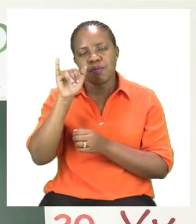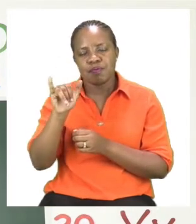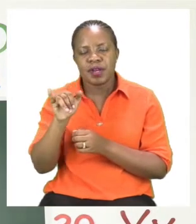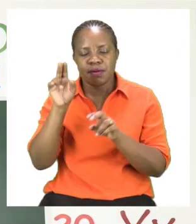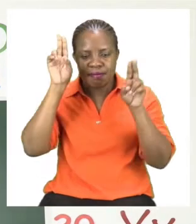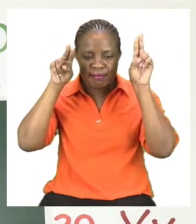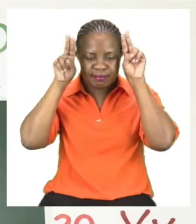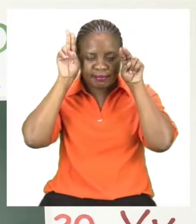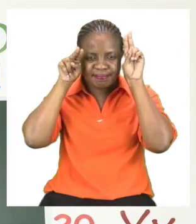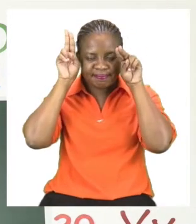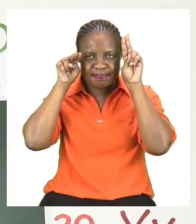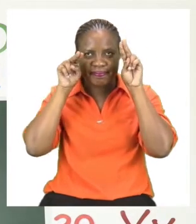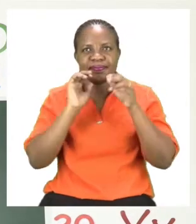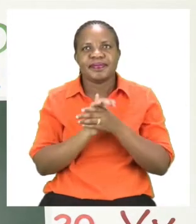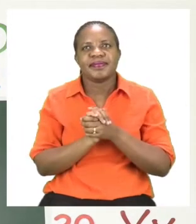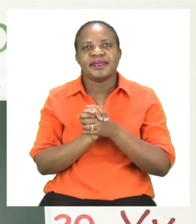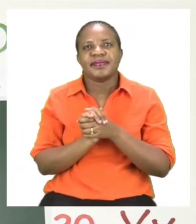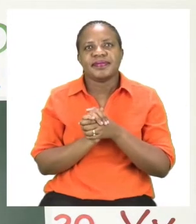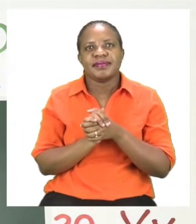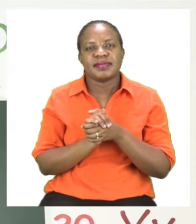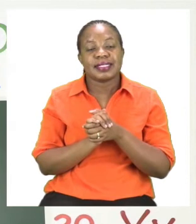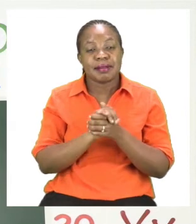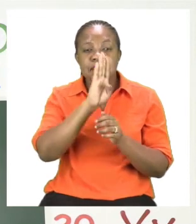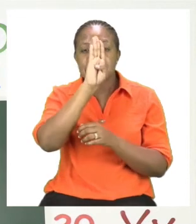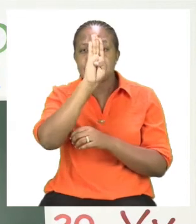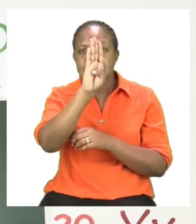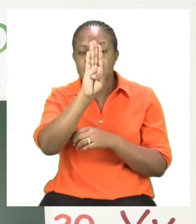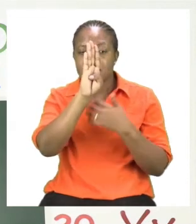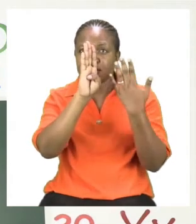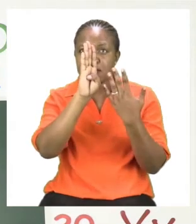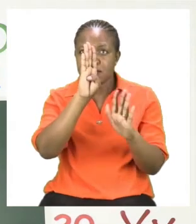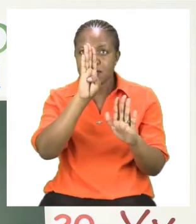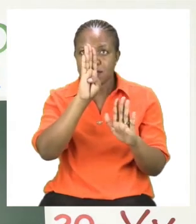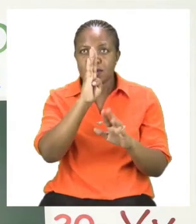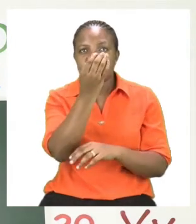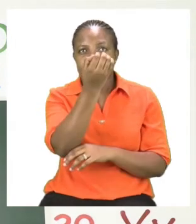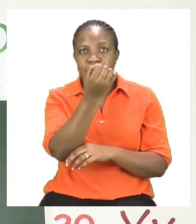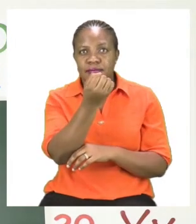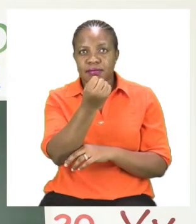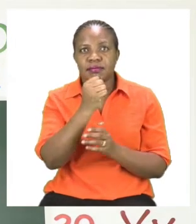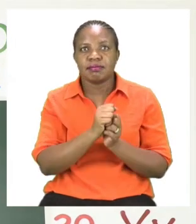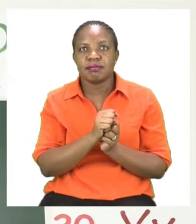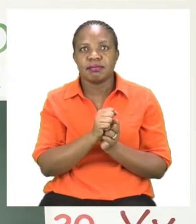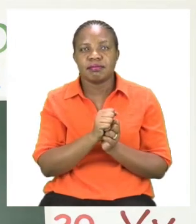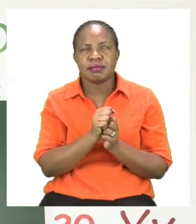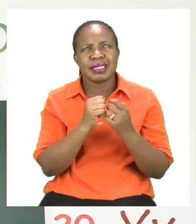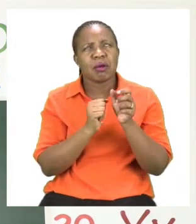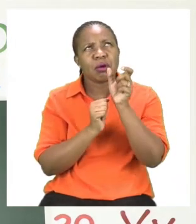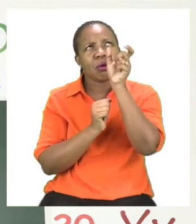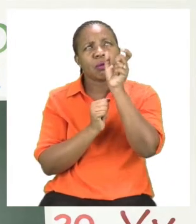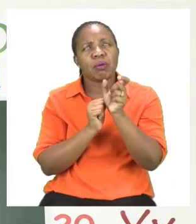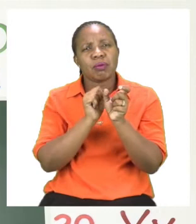So we have already our B. And because it's on top, it's showing us that we are going to write